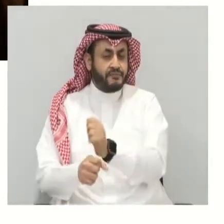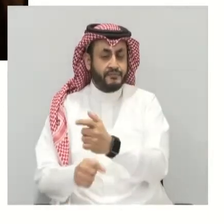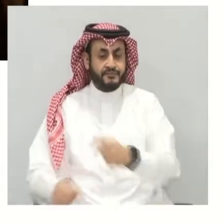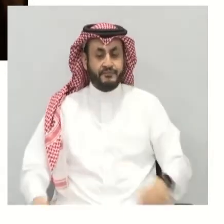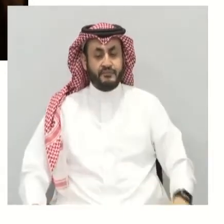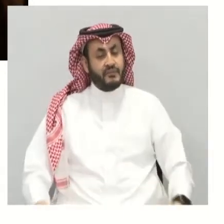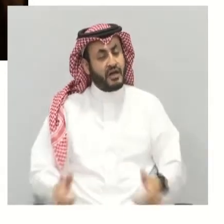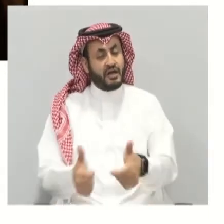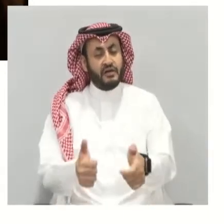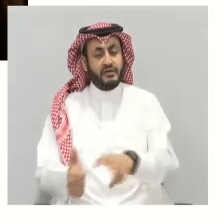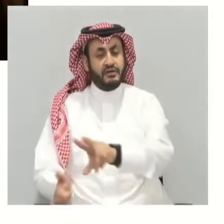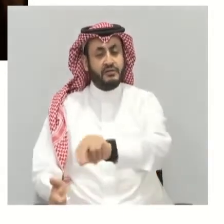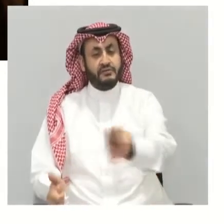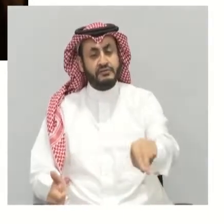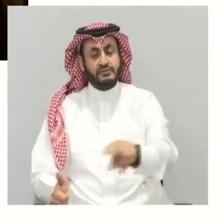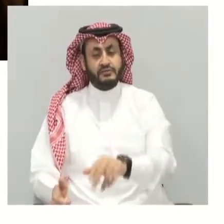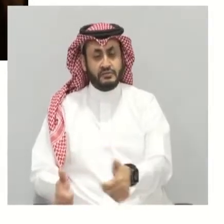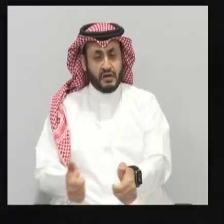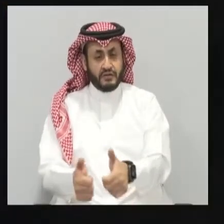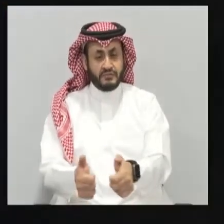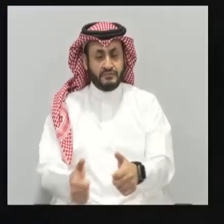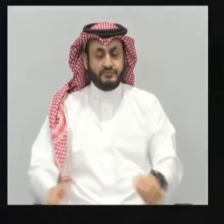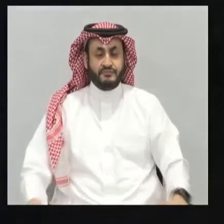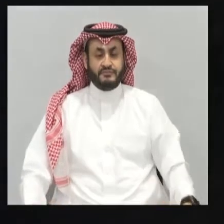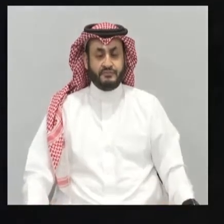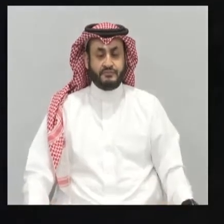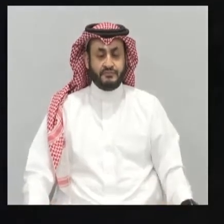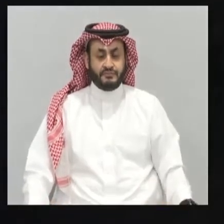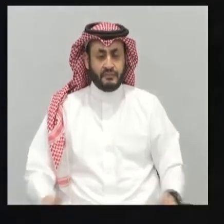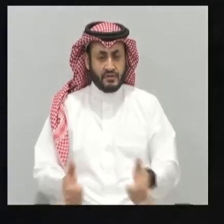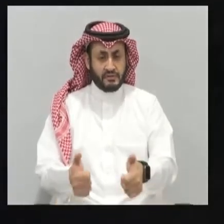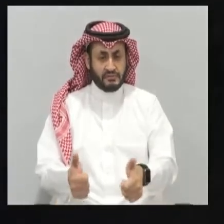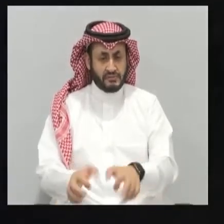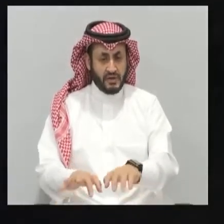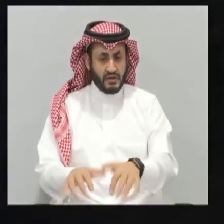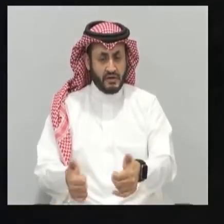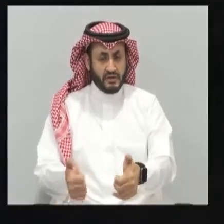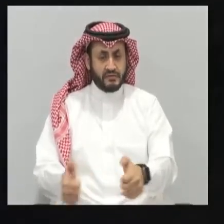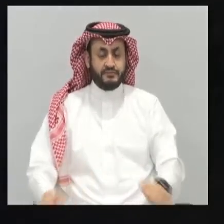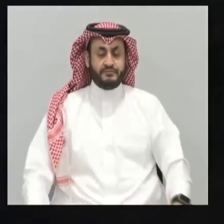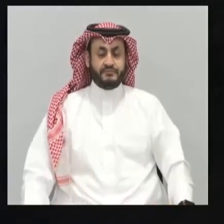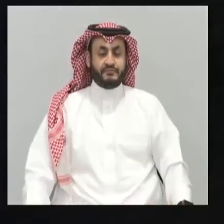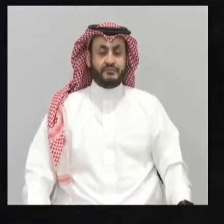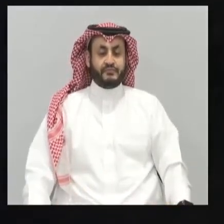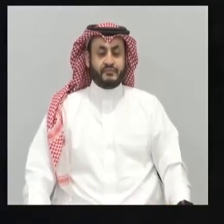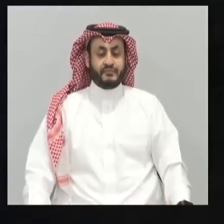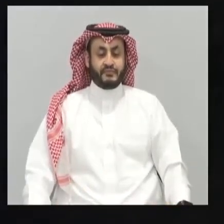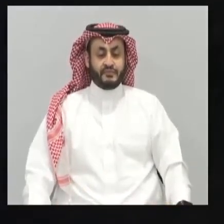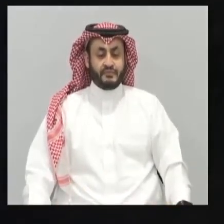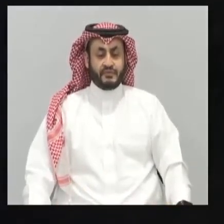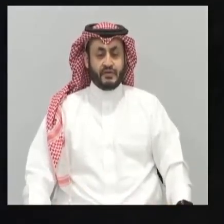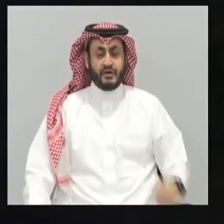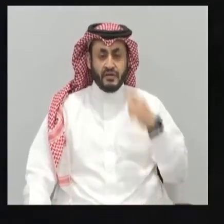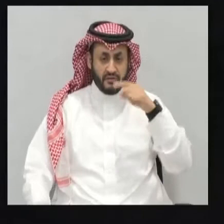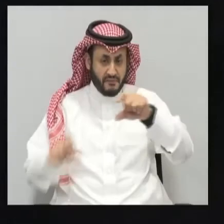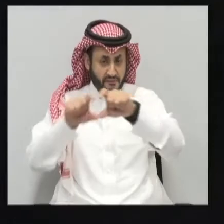So, looks like he's also playing an online game or a video game. So let's take a look at the